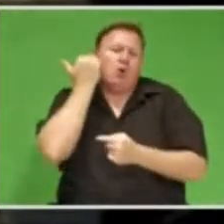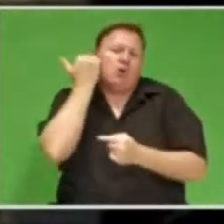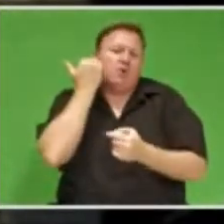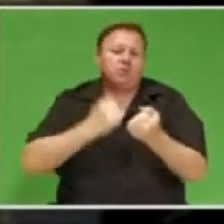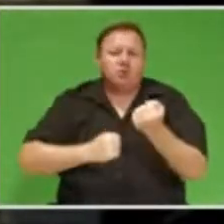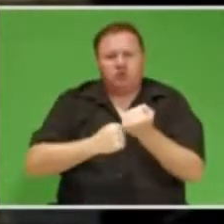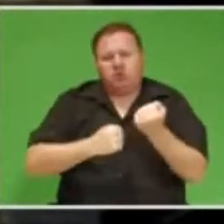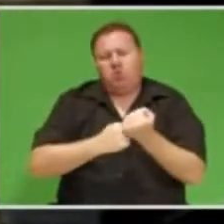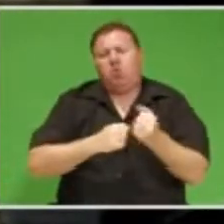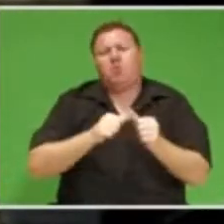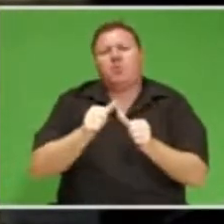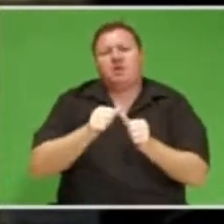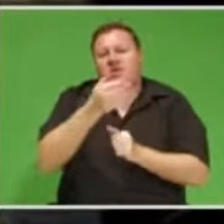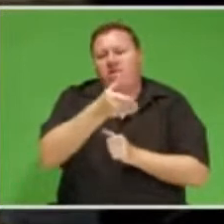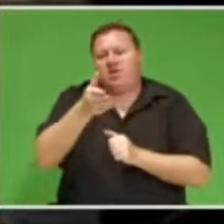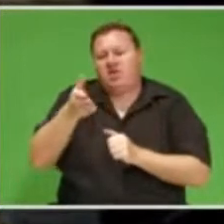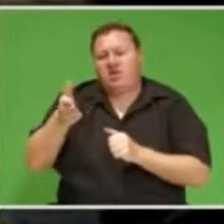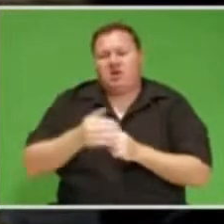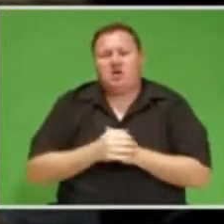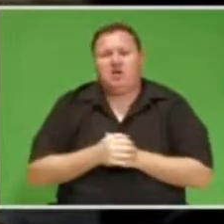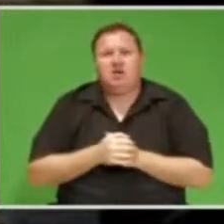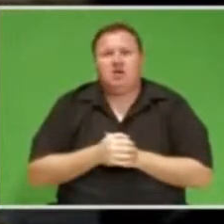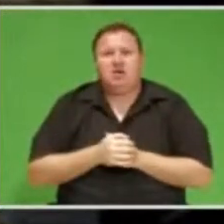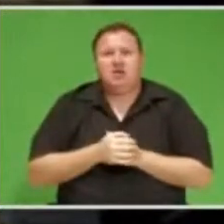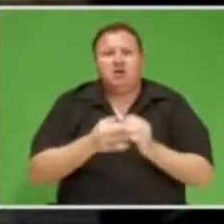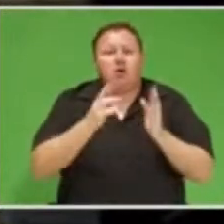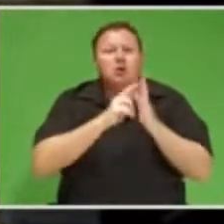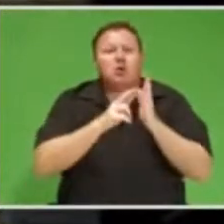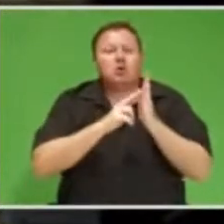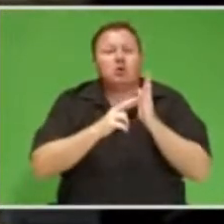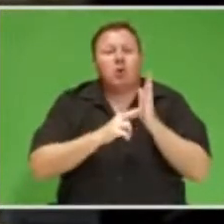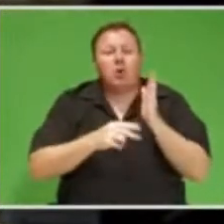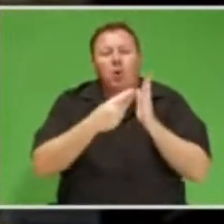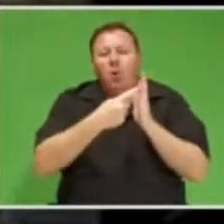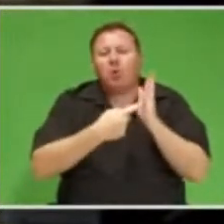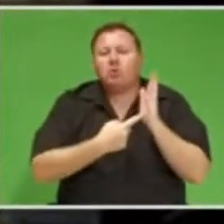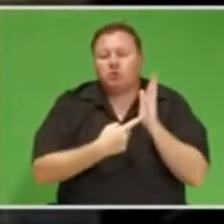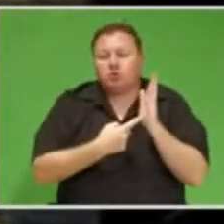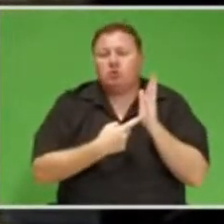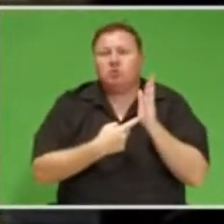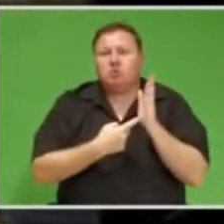results reveal is that there is a silent